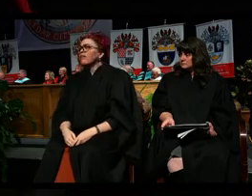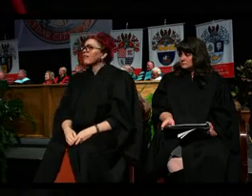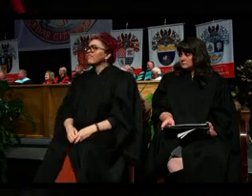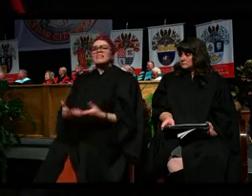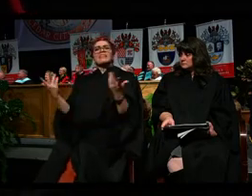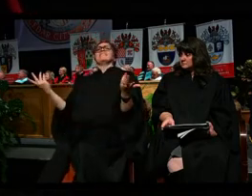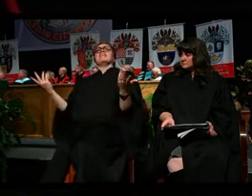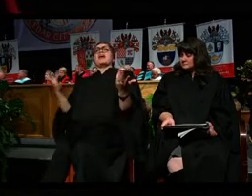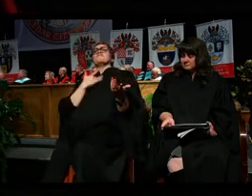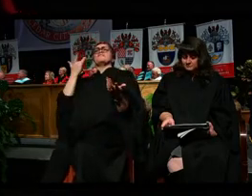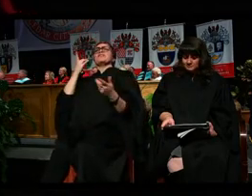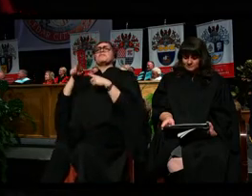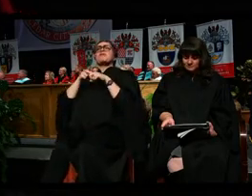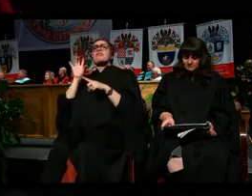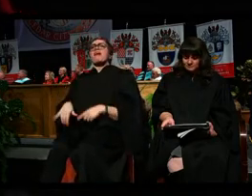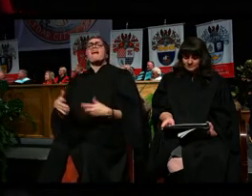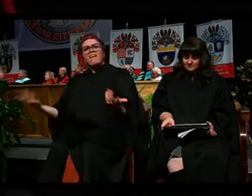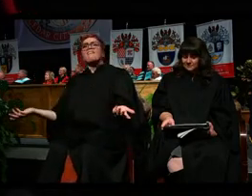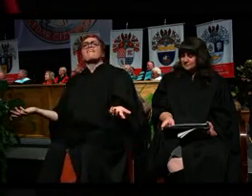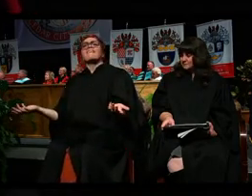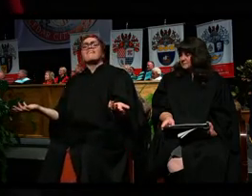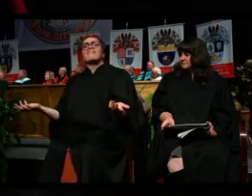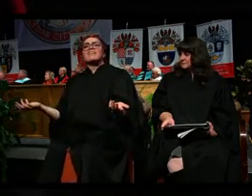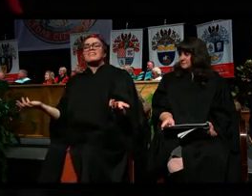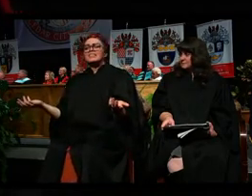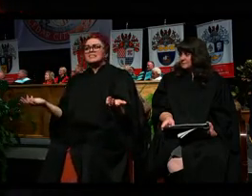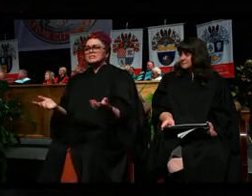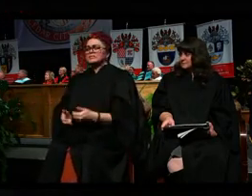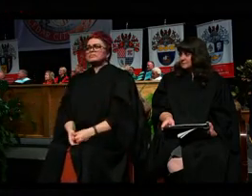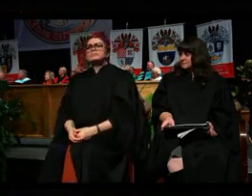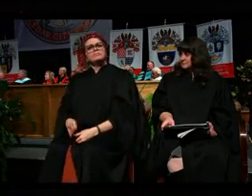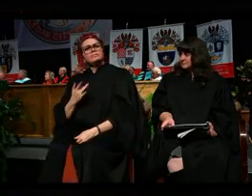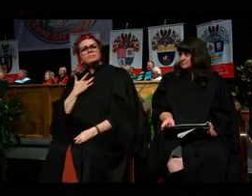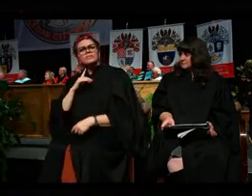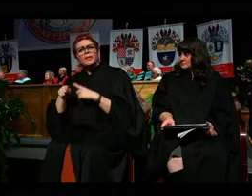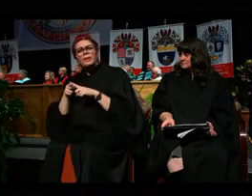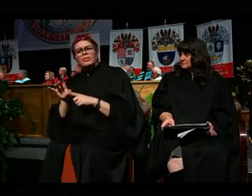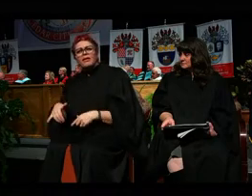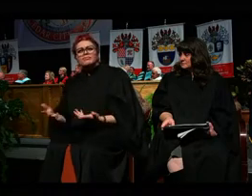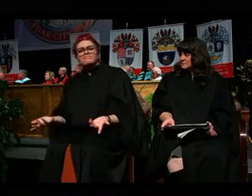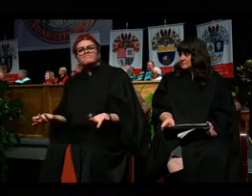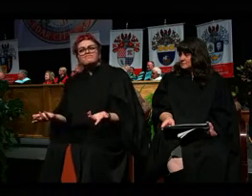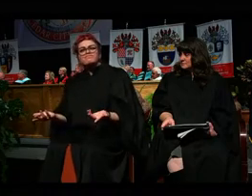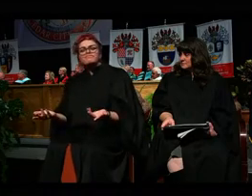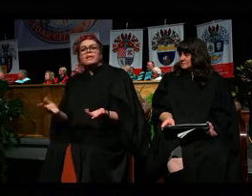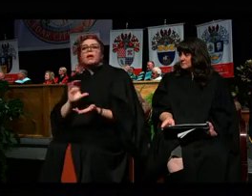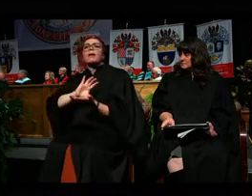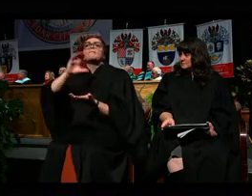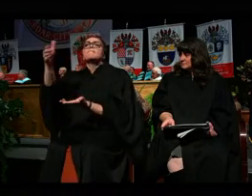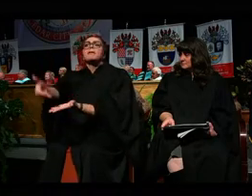How do I feel about that? You know how I feel about that? Is abundant.